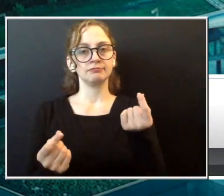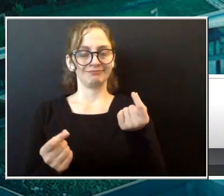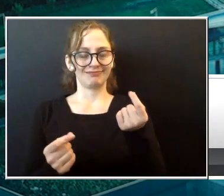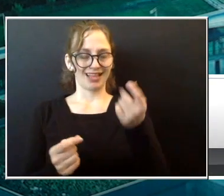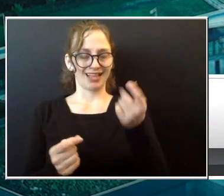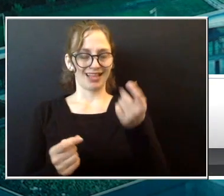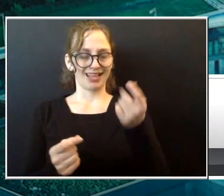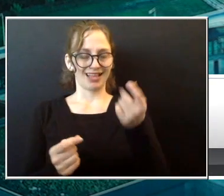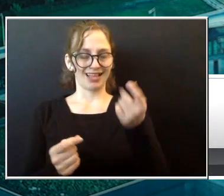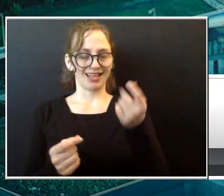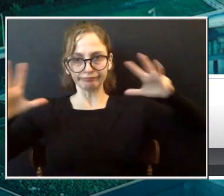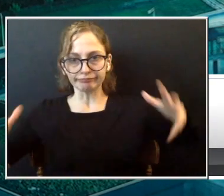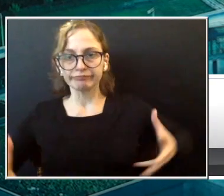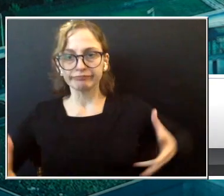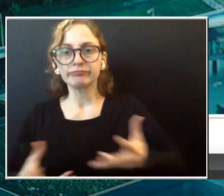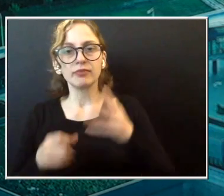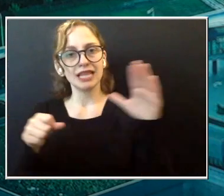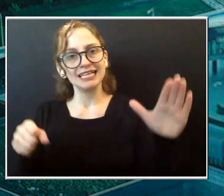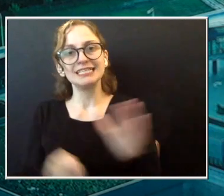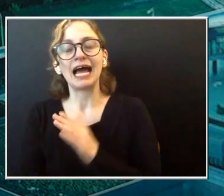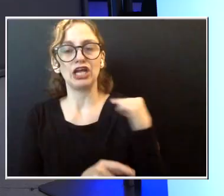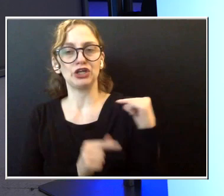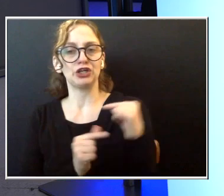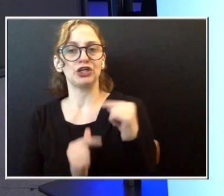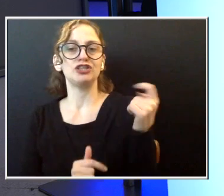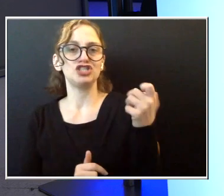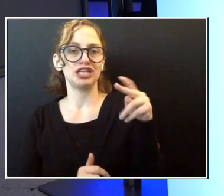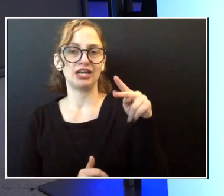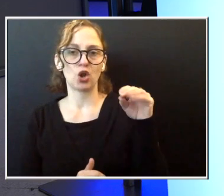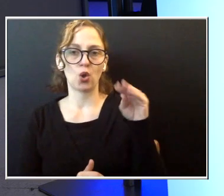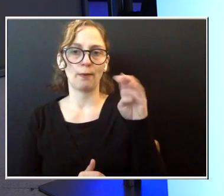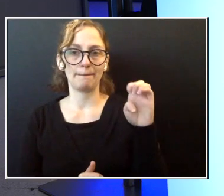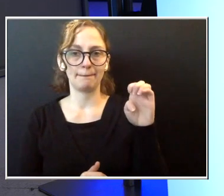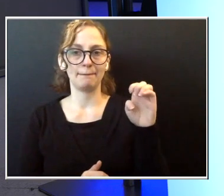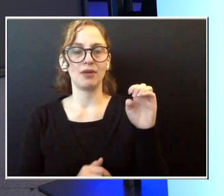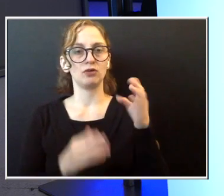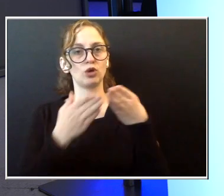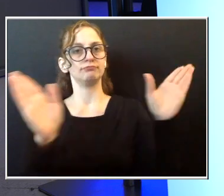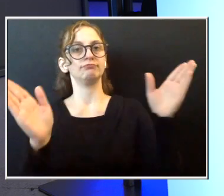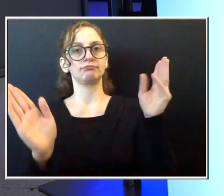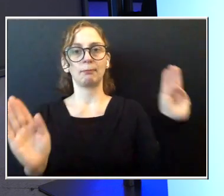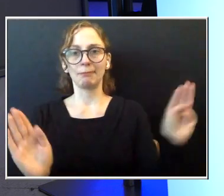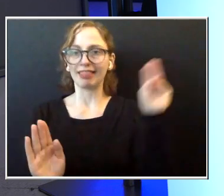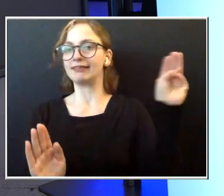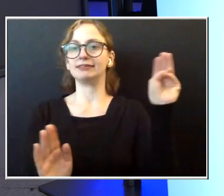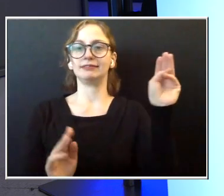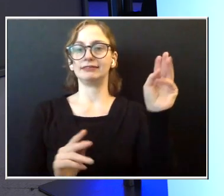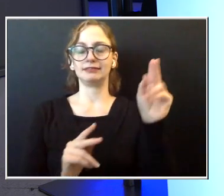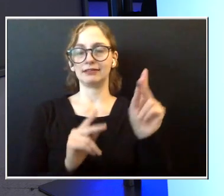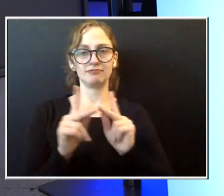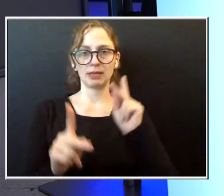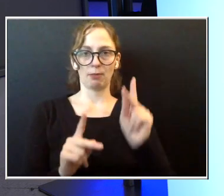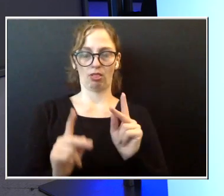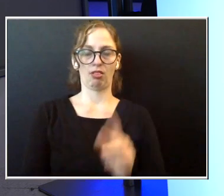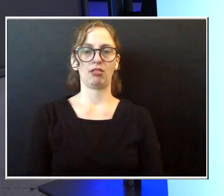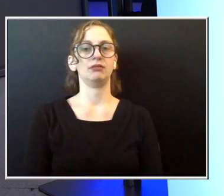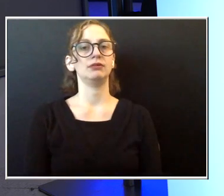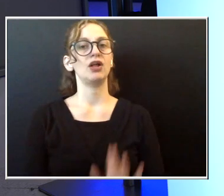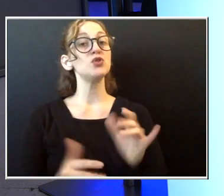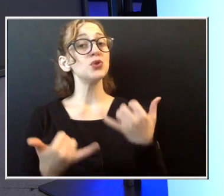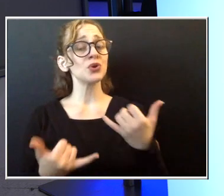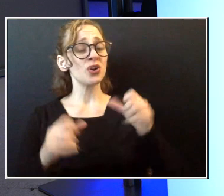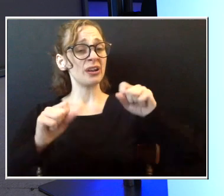across millions of people, or a million people. And the current ability to actually look at large data sets